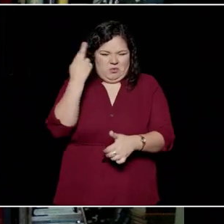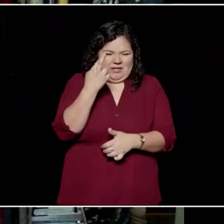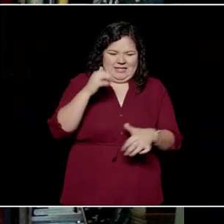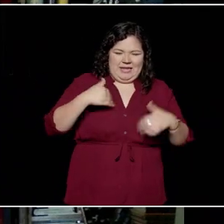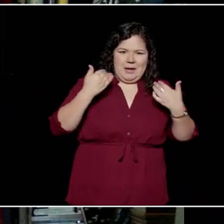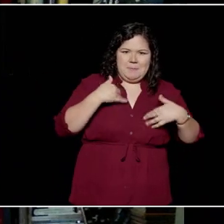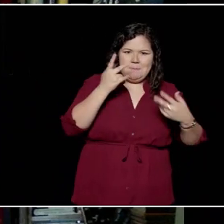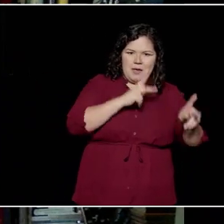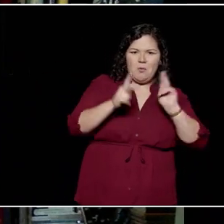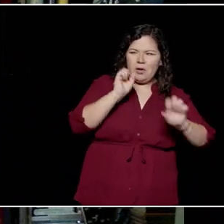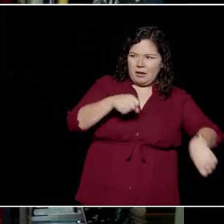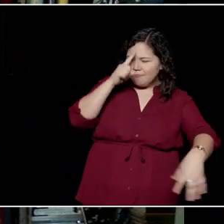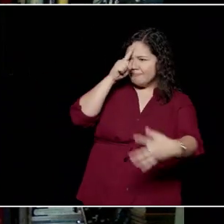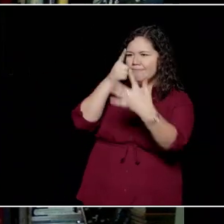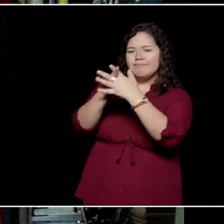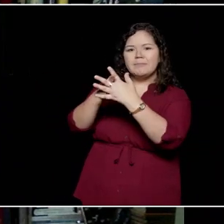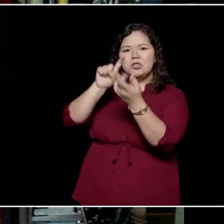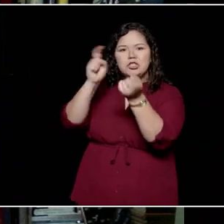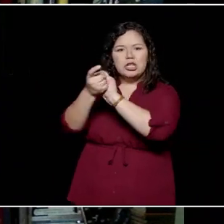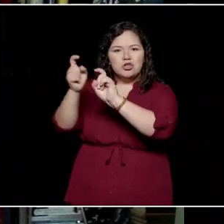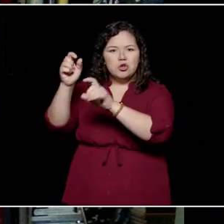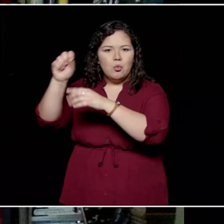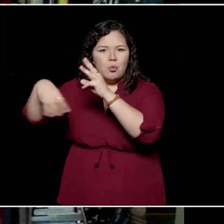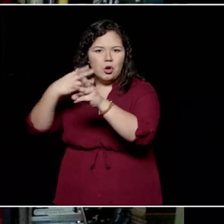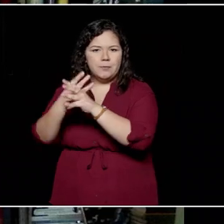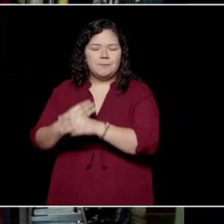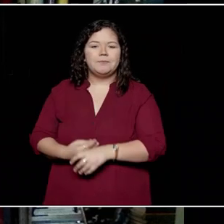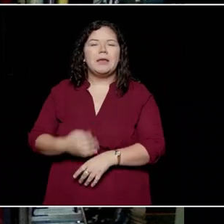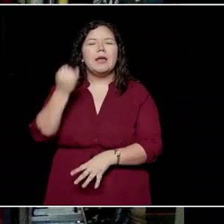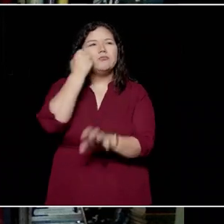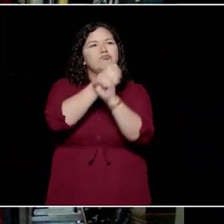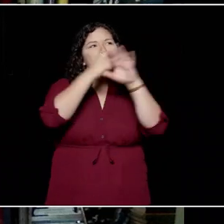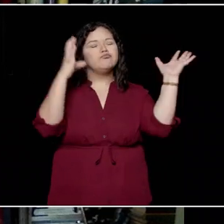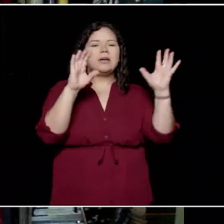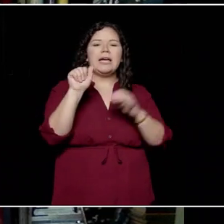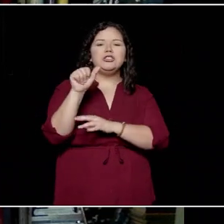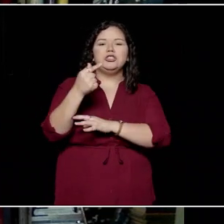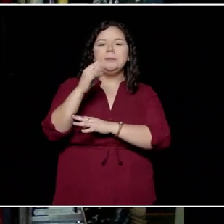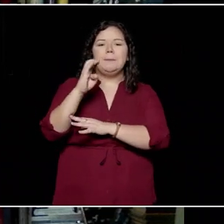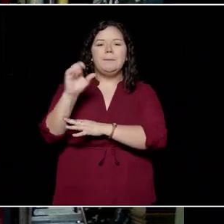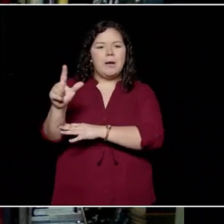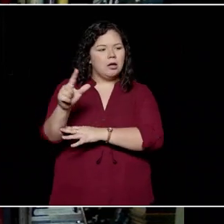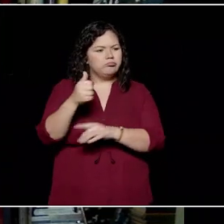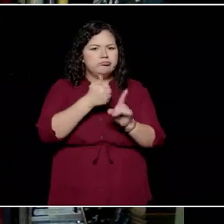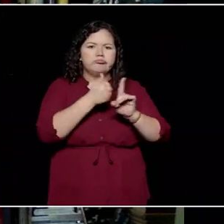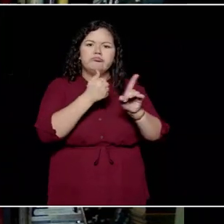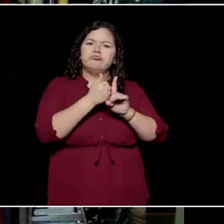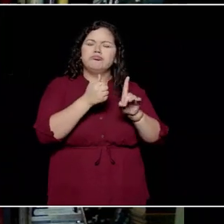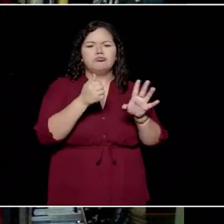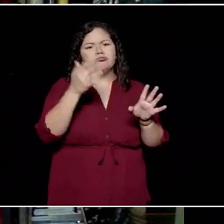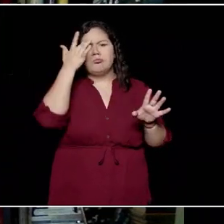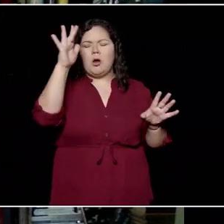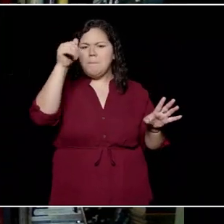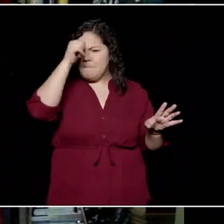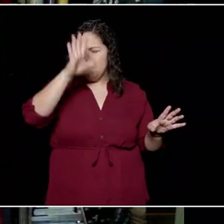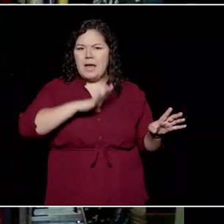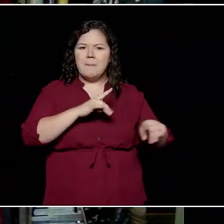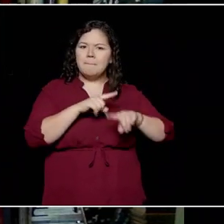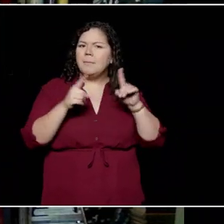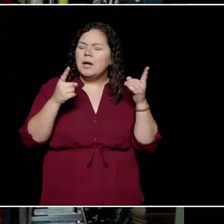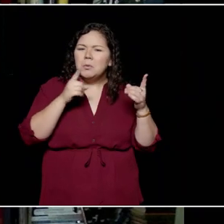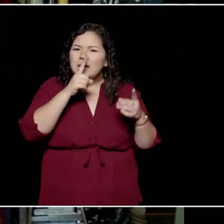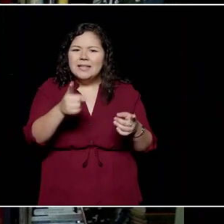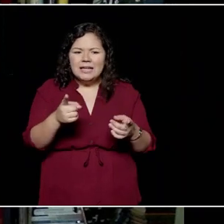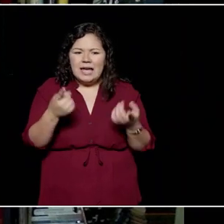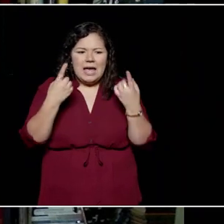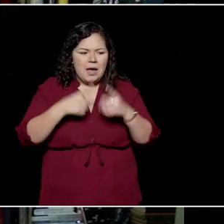world. When you picture Alexander Graham Bell, you picture a wizened old man. But when he patented the telephone, he